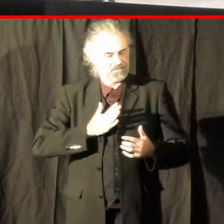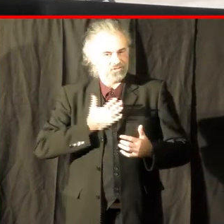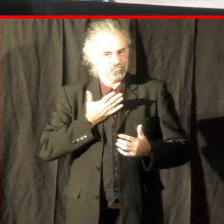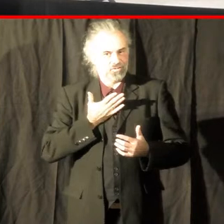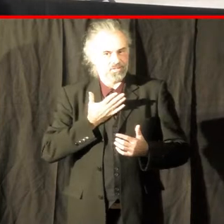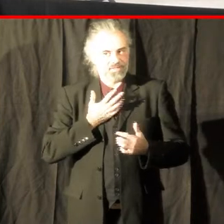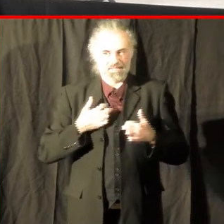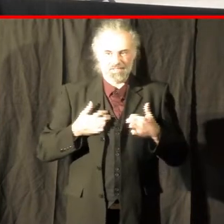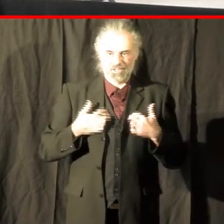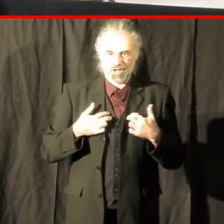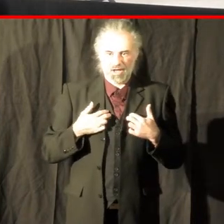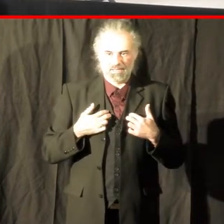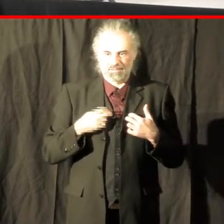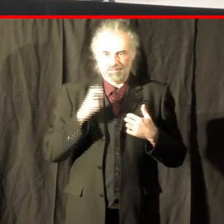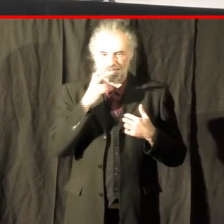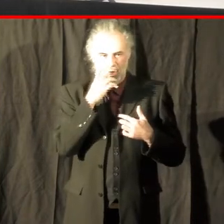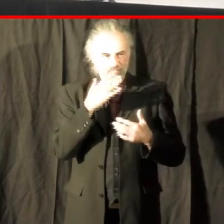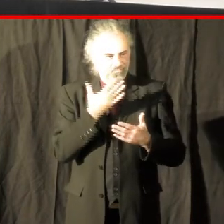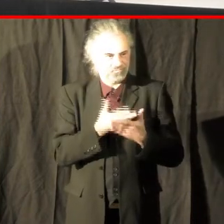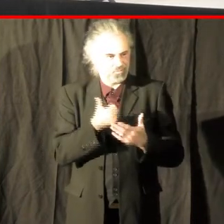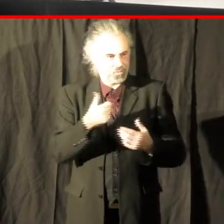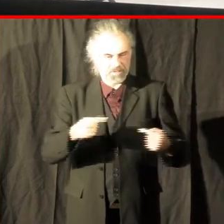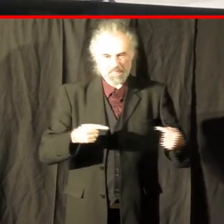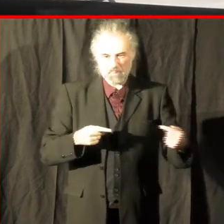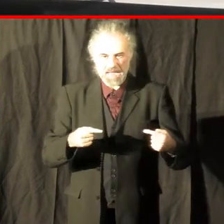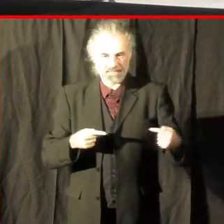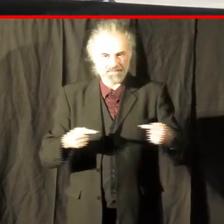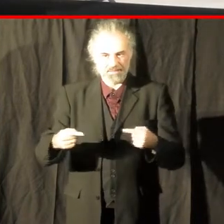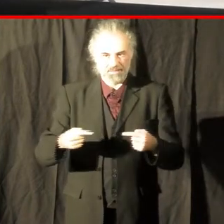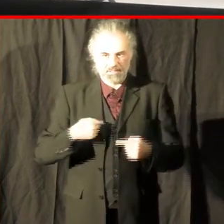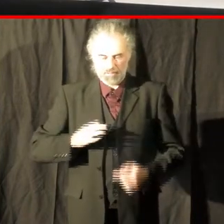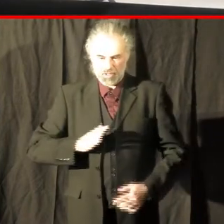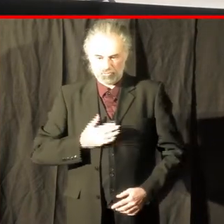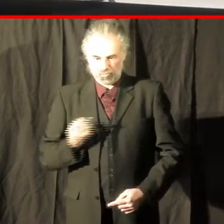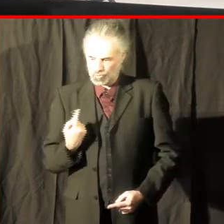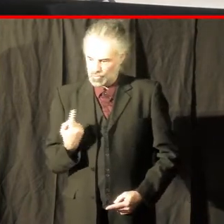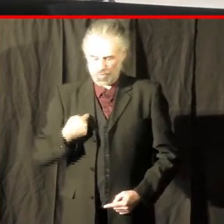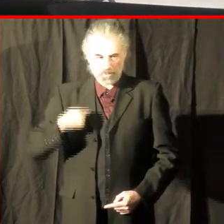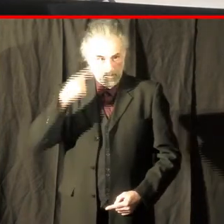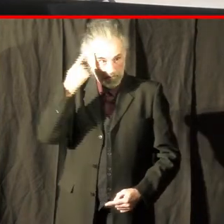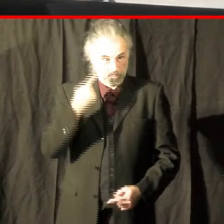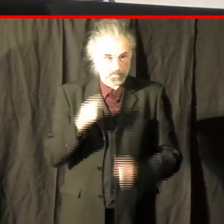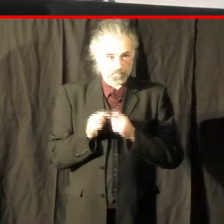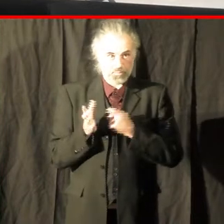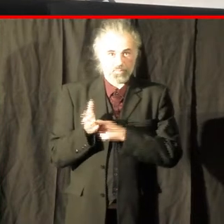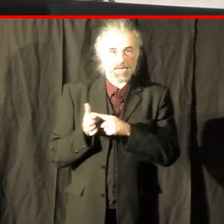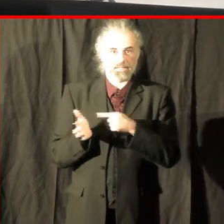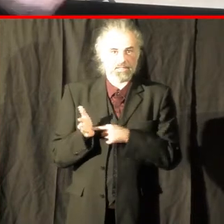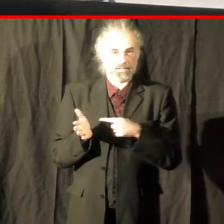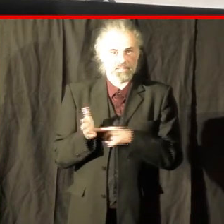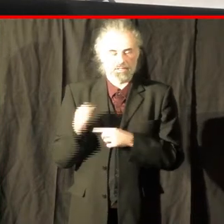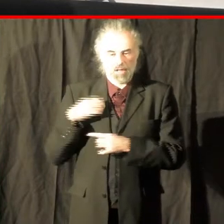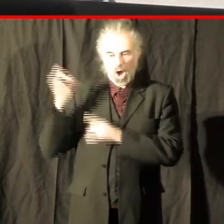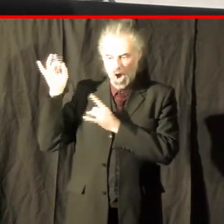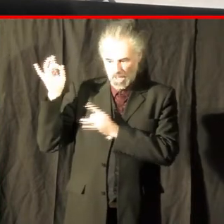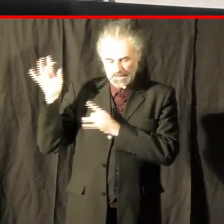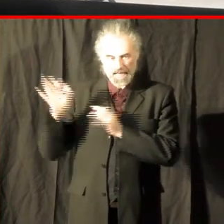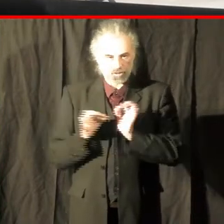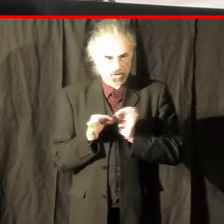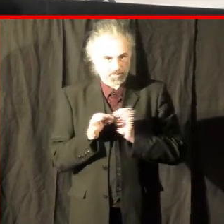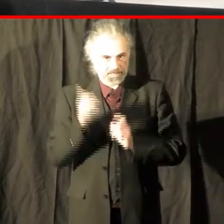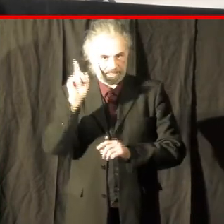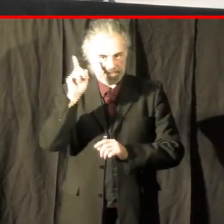great debate. So I'm going to introduce my friend Brett here. He's our Auslan interpreter today.